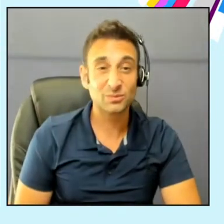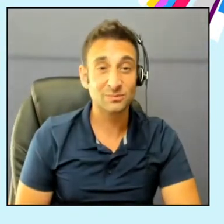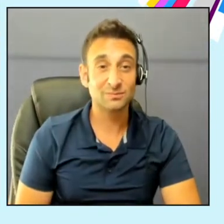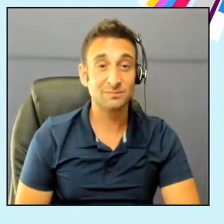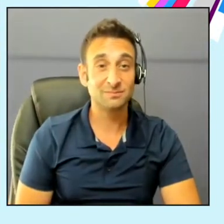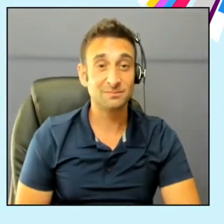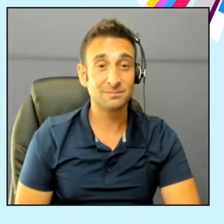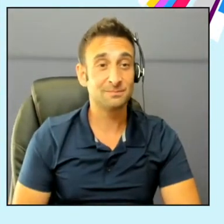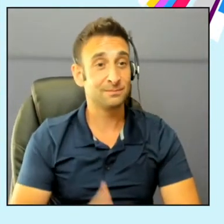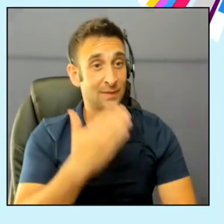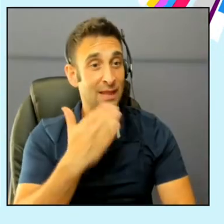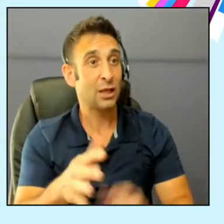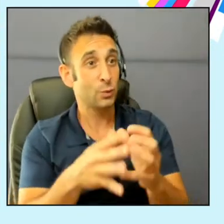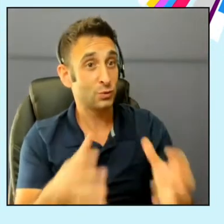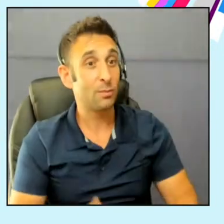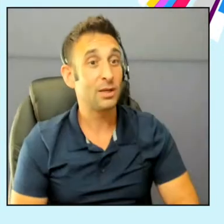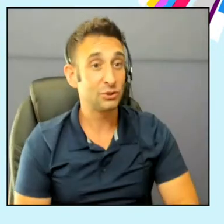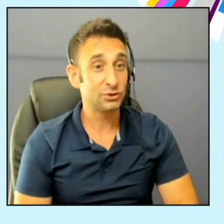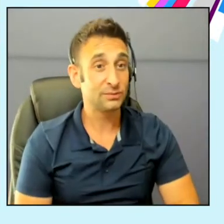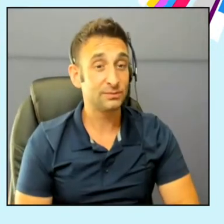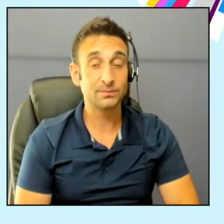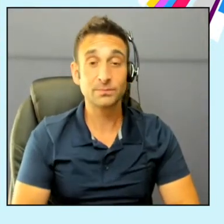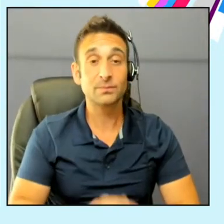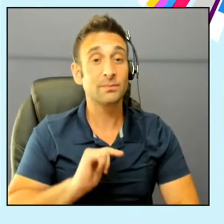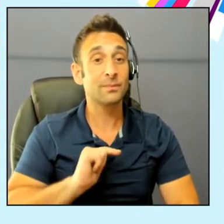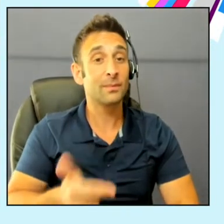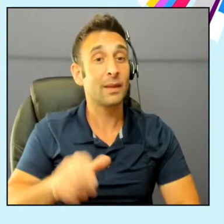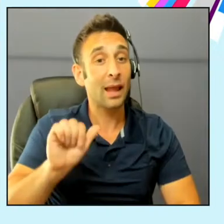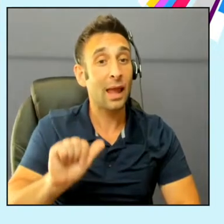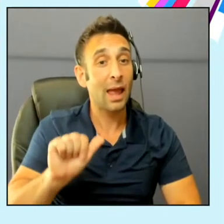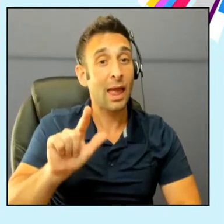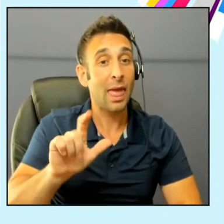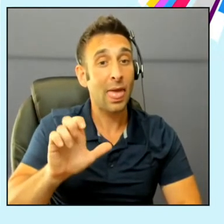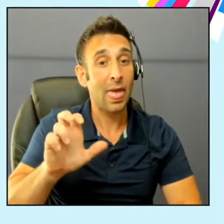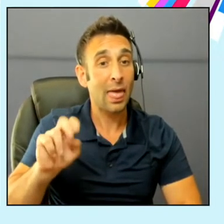Thank you so much. Alan, how about you?